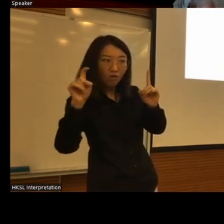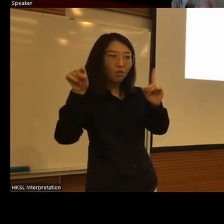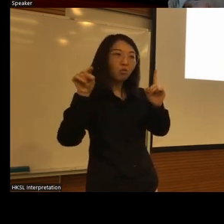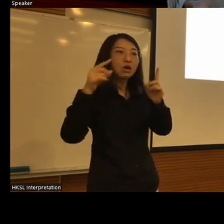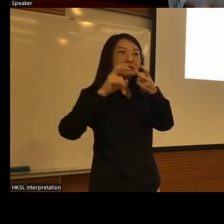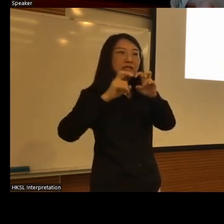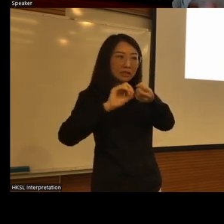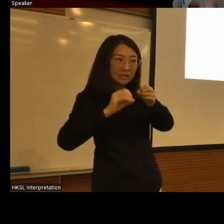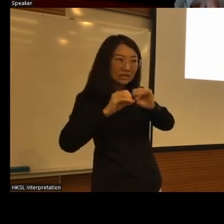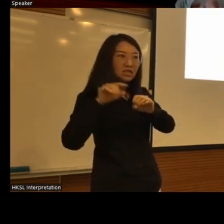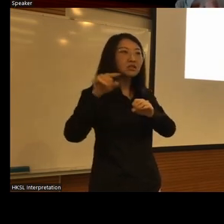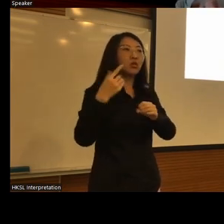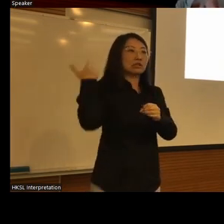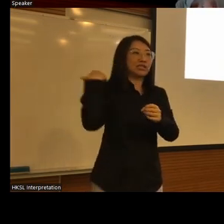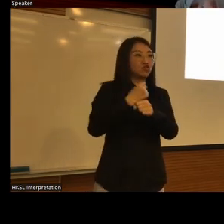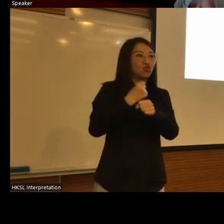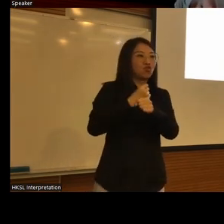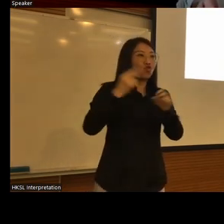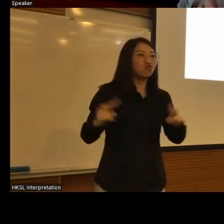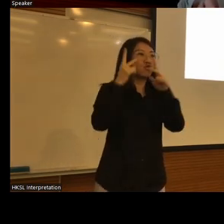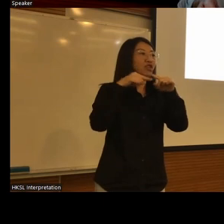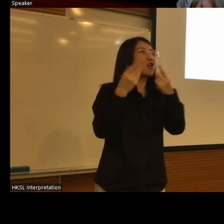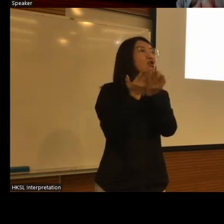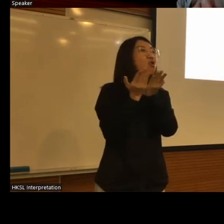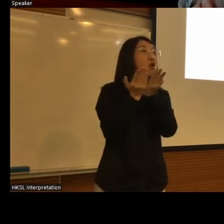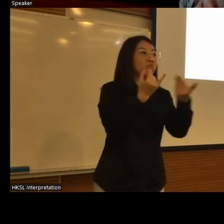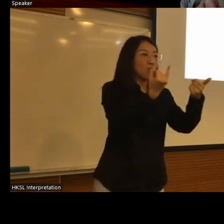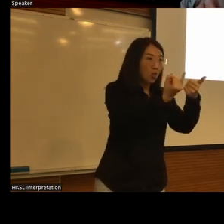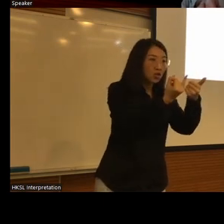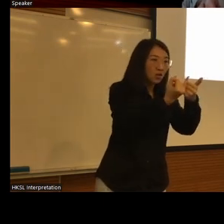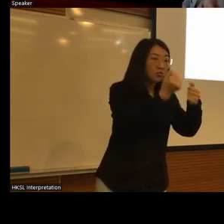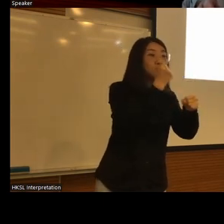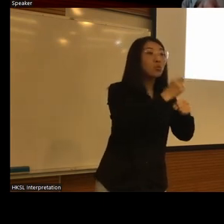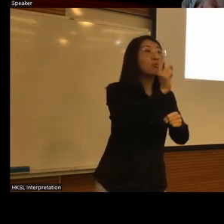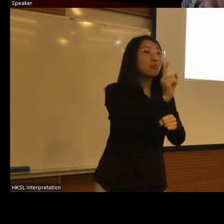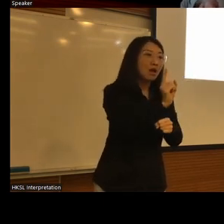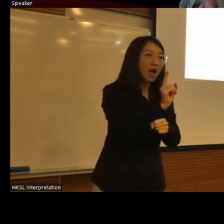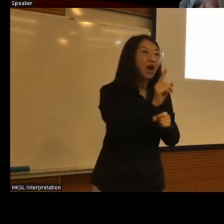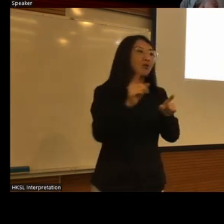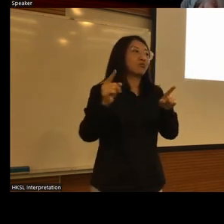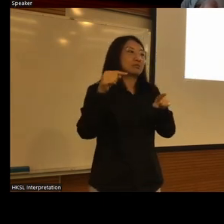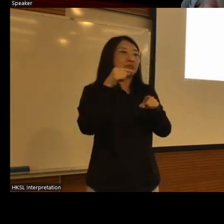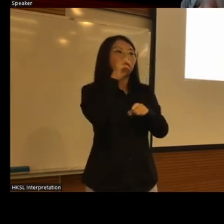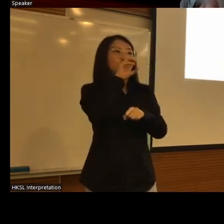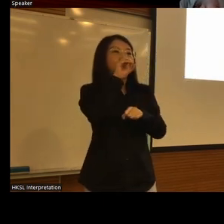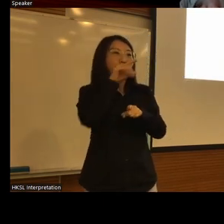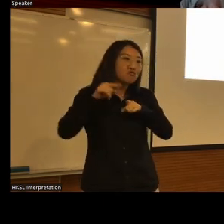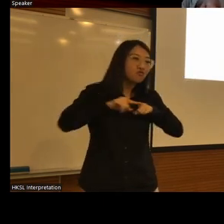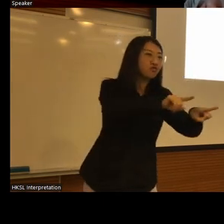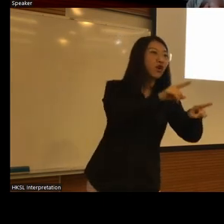my university, with students working in simultaneous, in